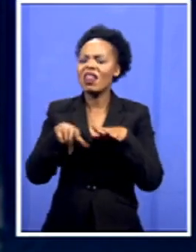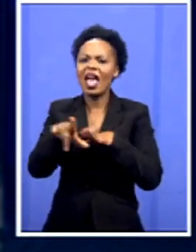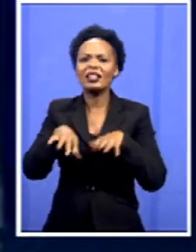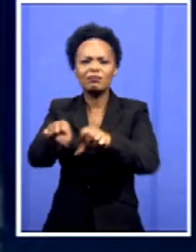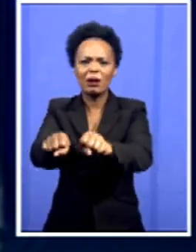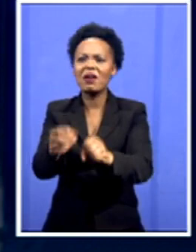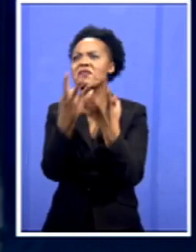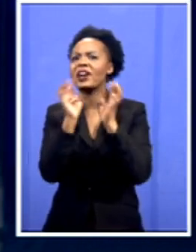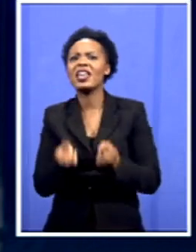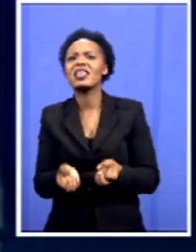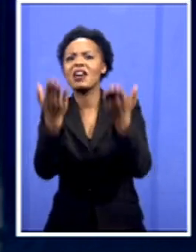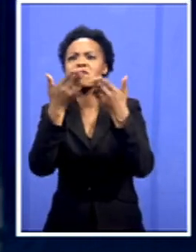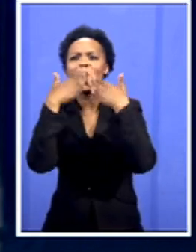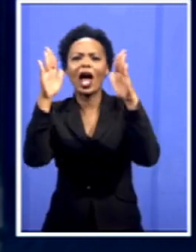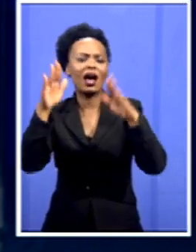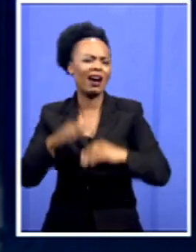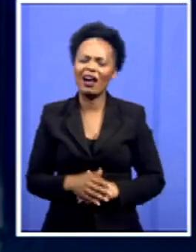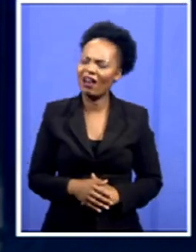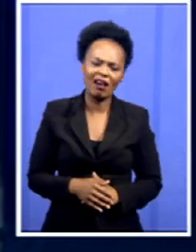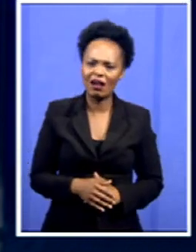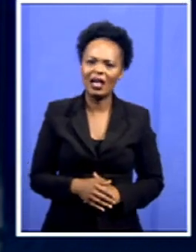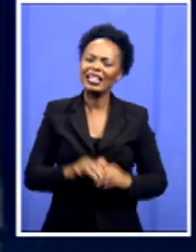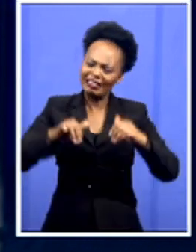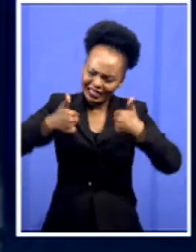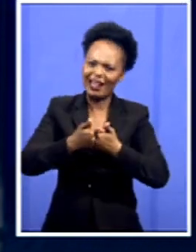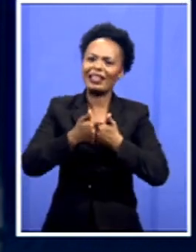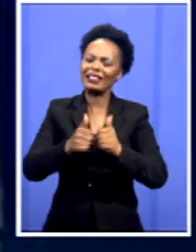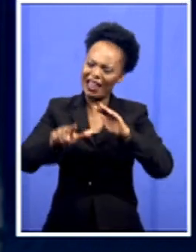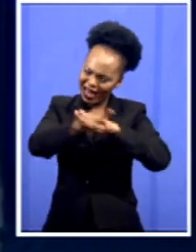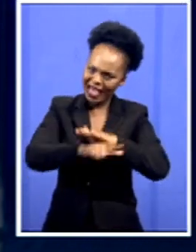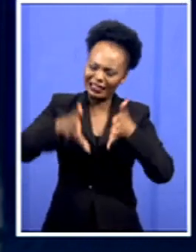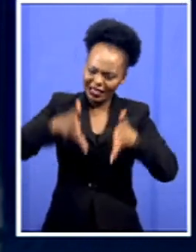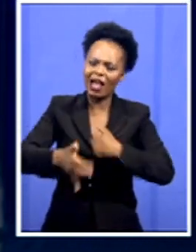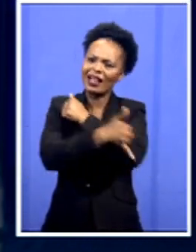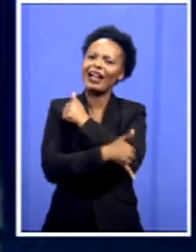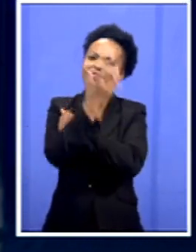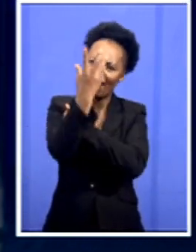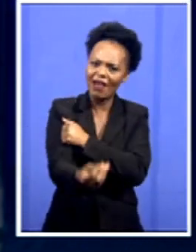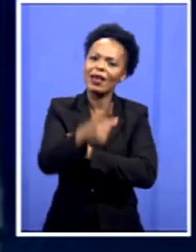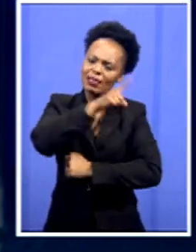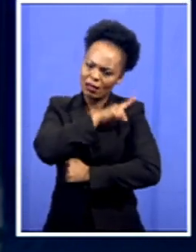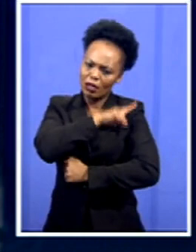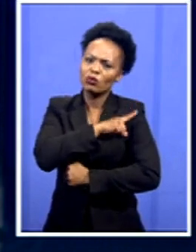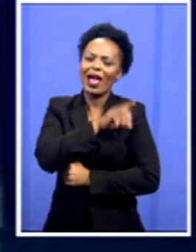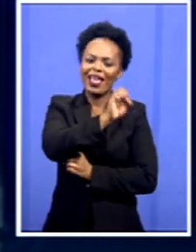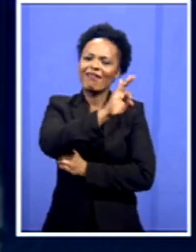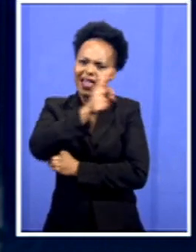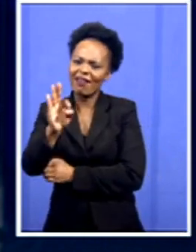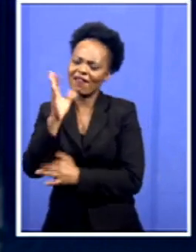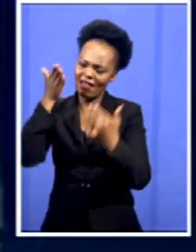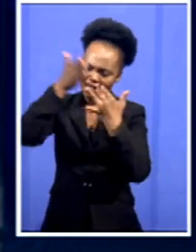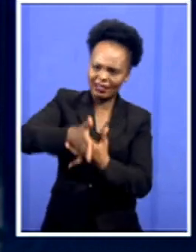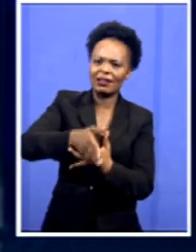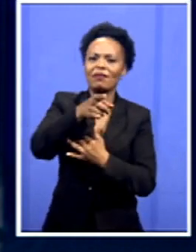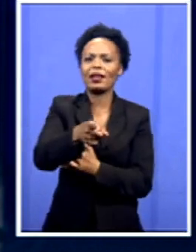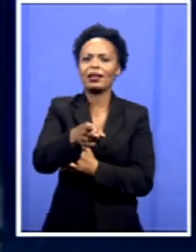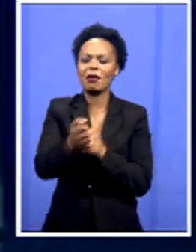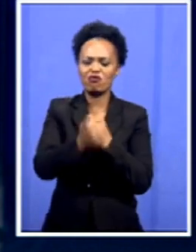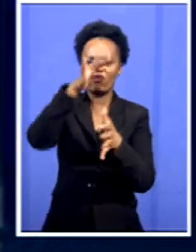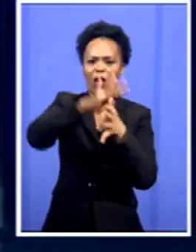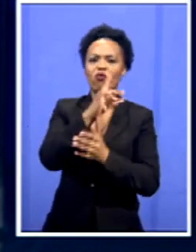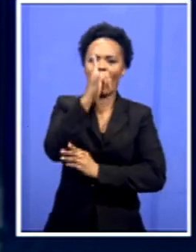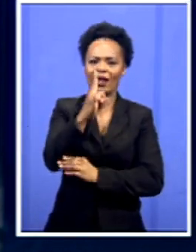freely given. So we have a challenge of land in this country. That's where the EFF comes in with this pillar number one